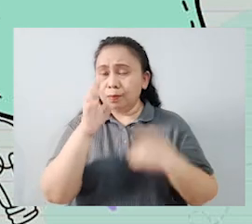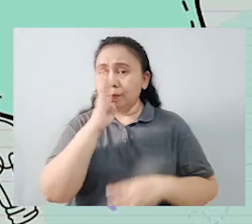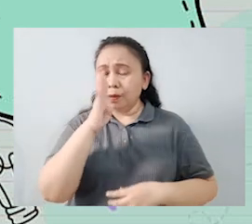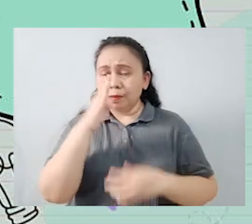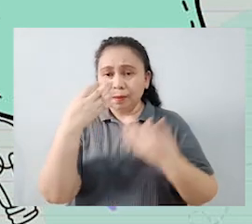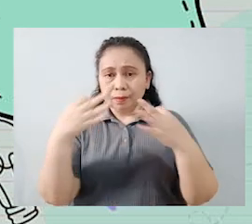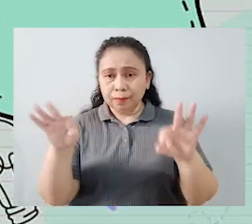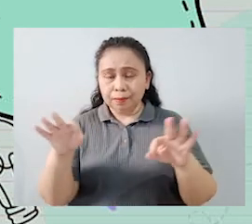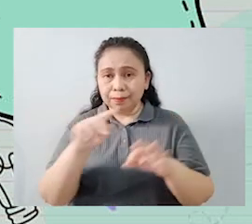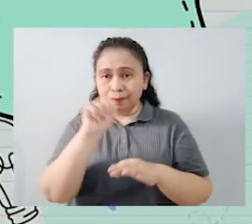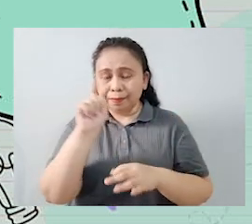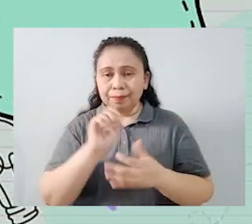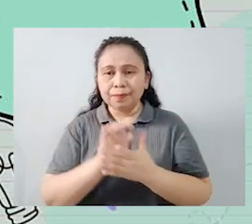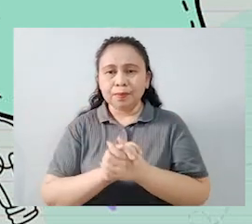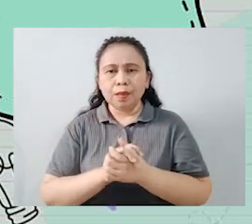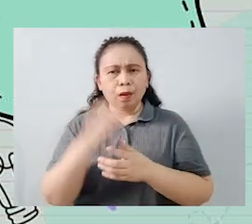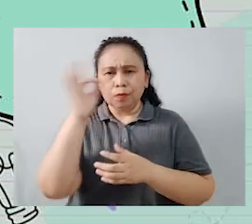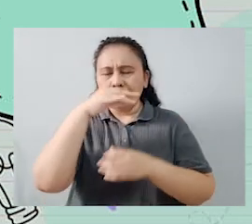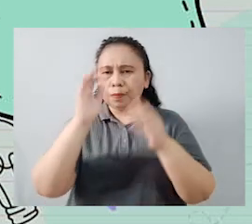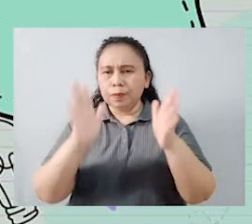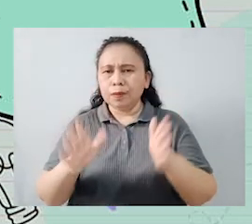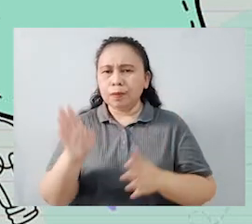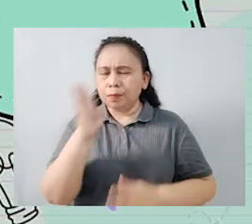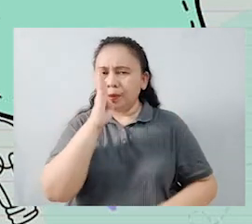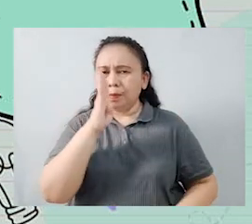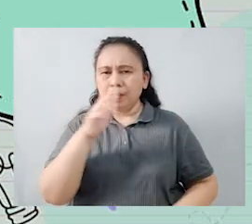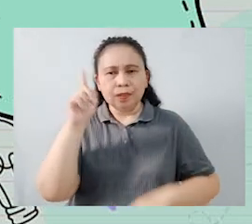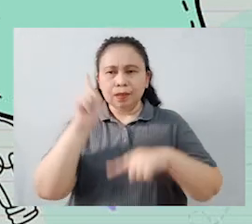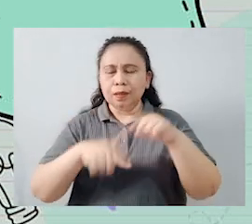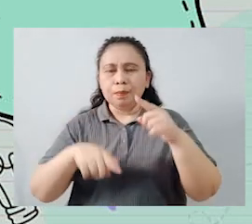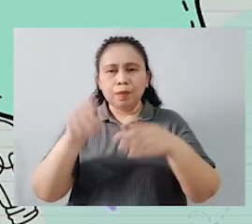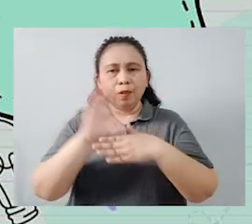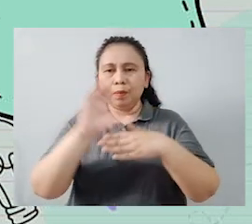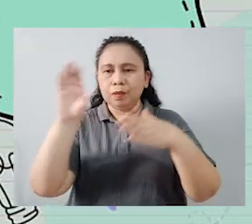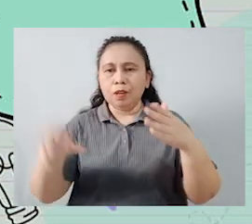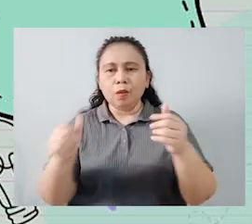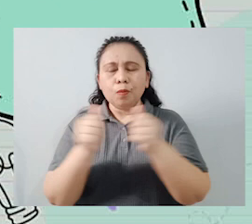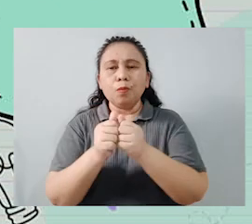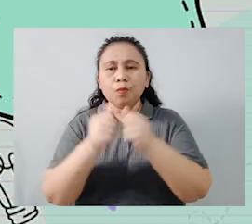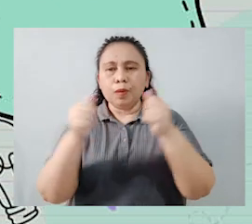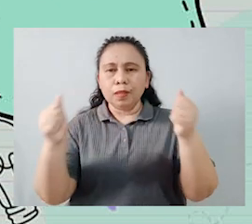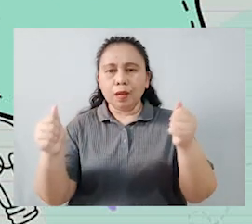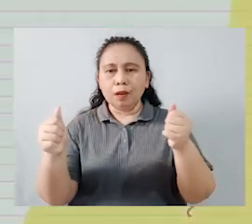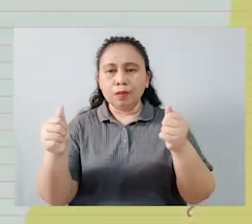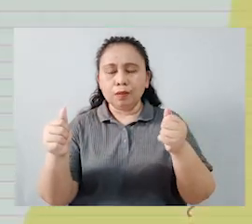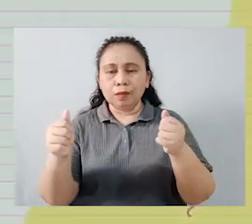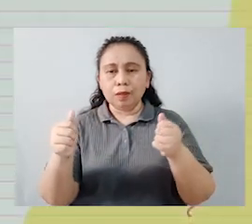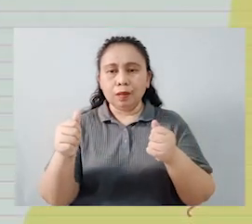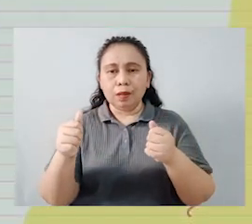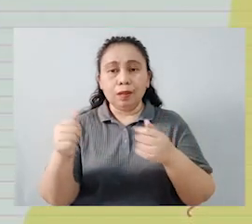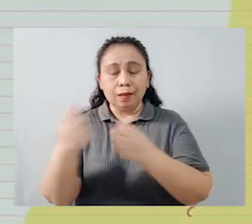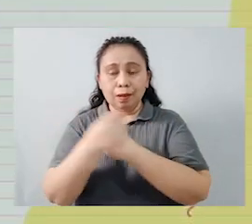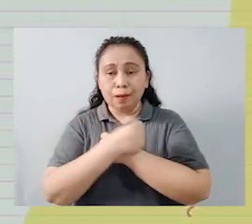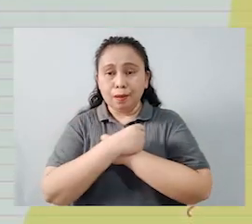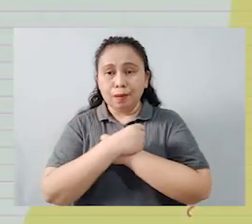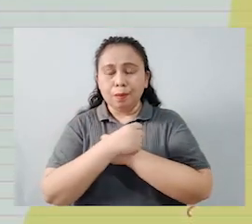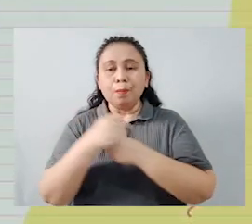already? A Filipino morning meal won't be completed without our well-loved hard-boiled